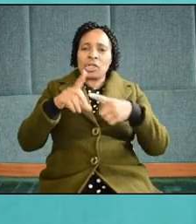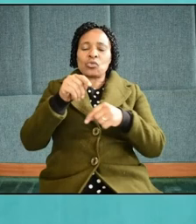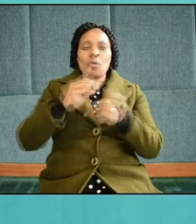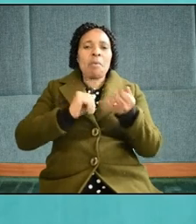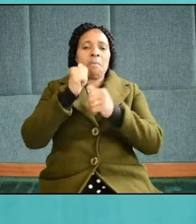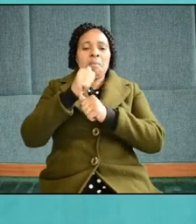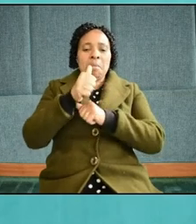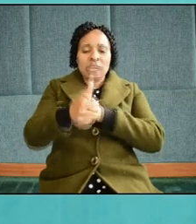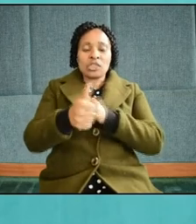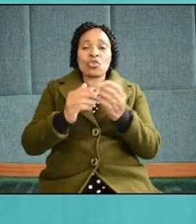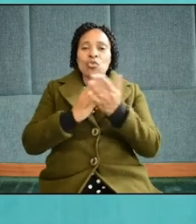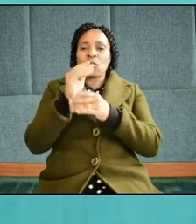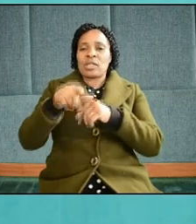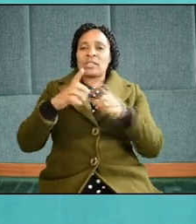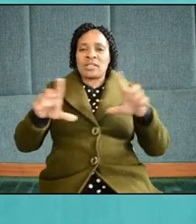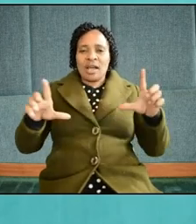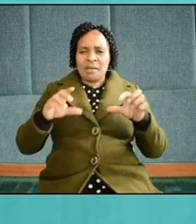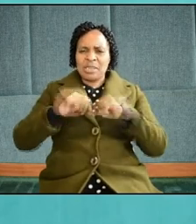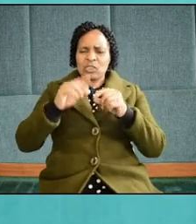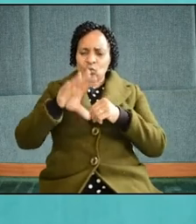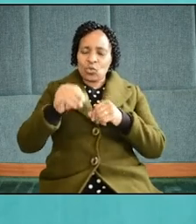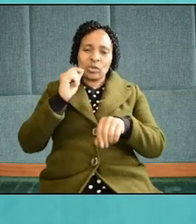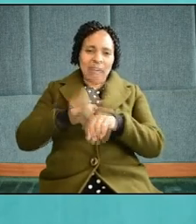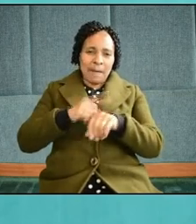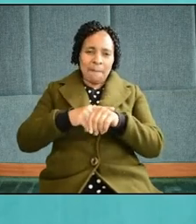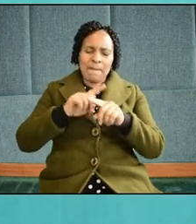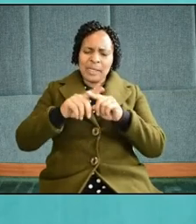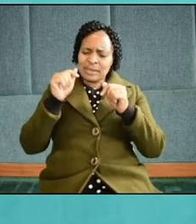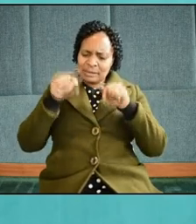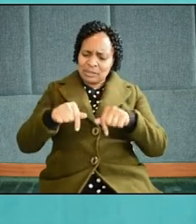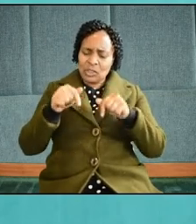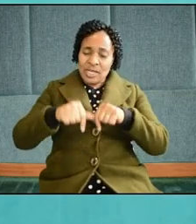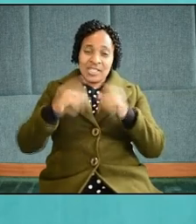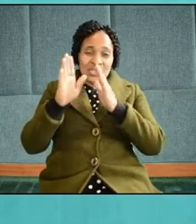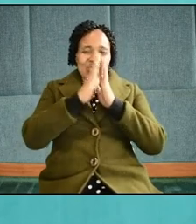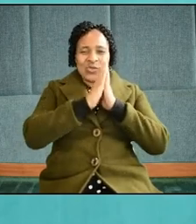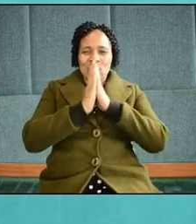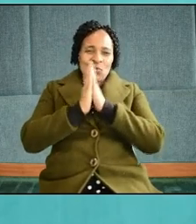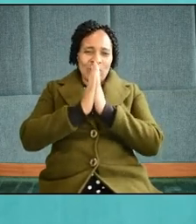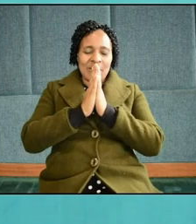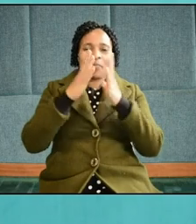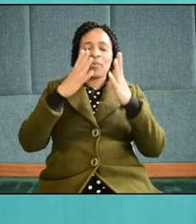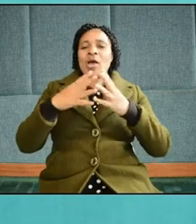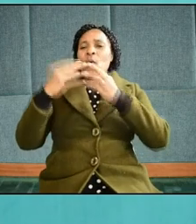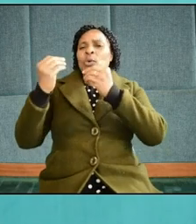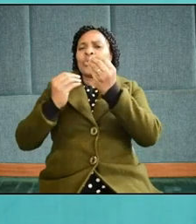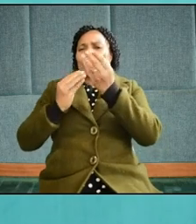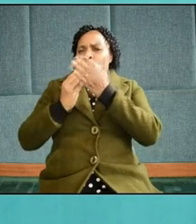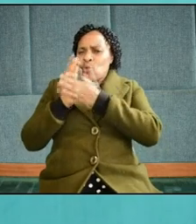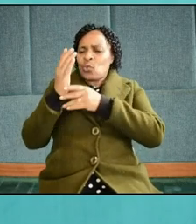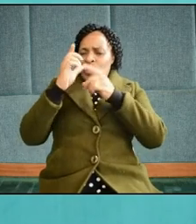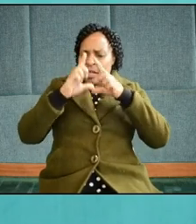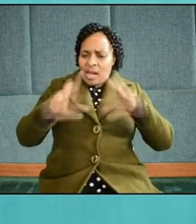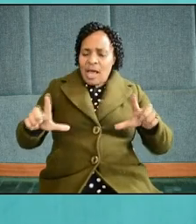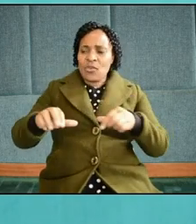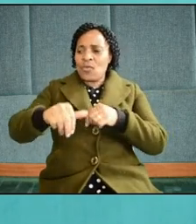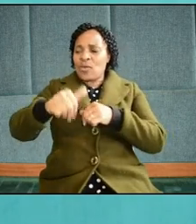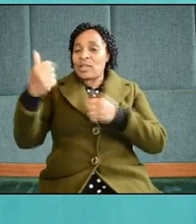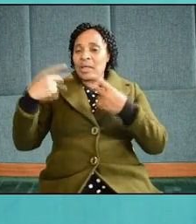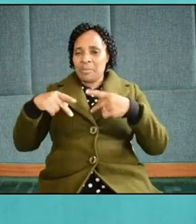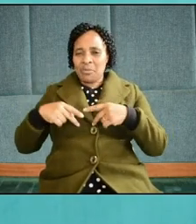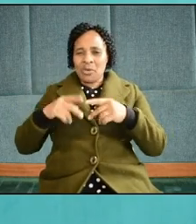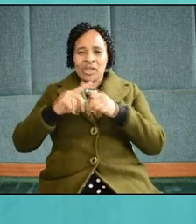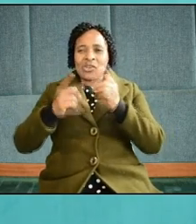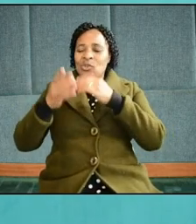around, which even took them more time. And we can see in today's story, they're going through the land of other people. And